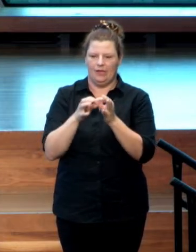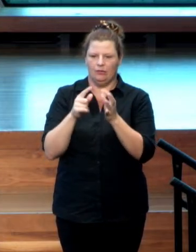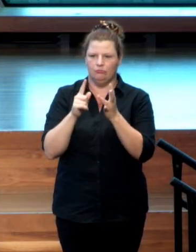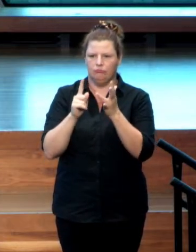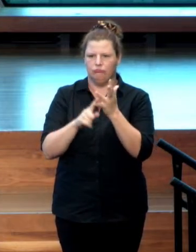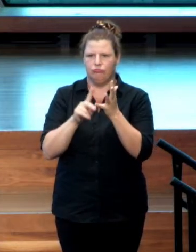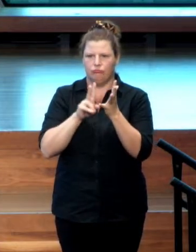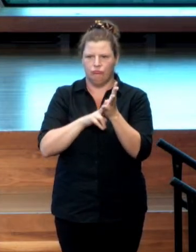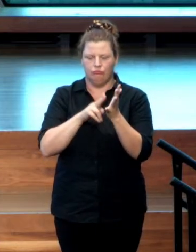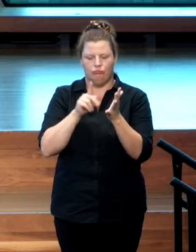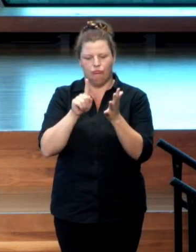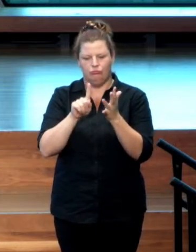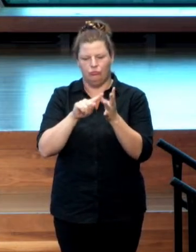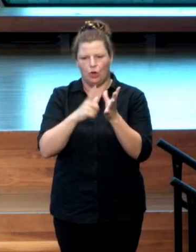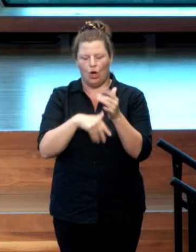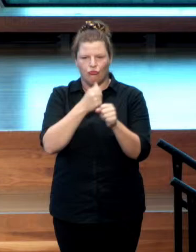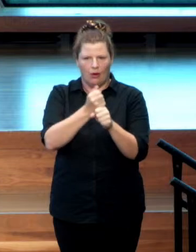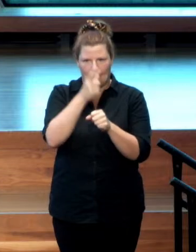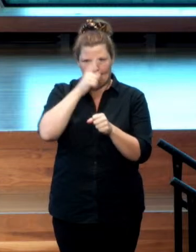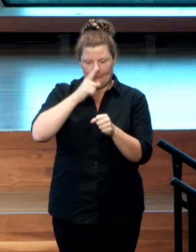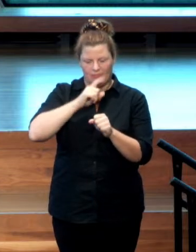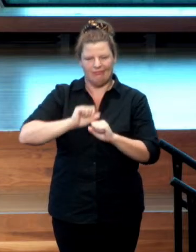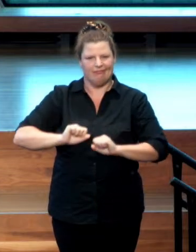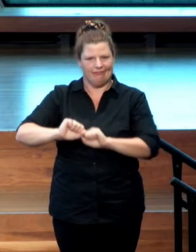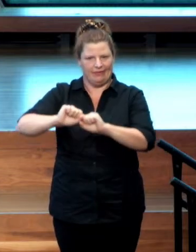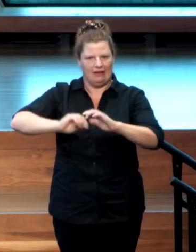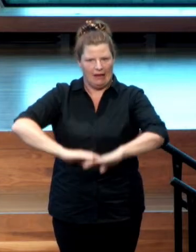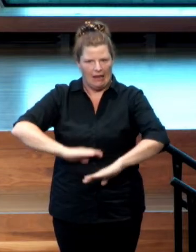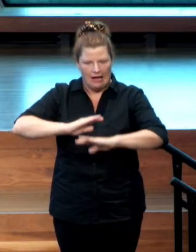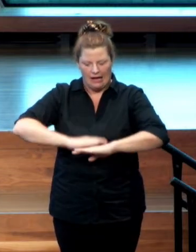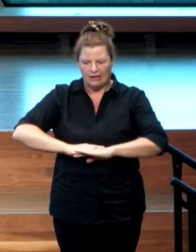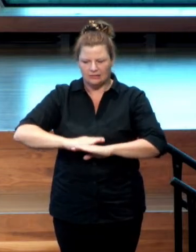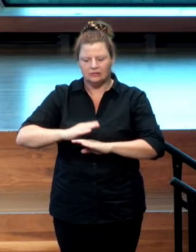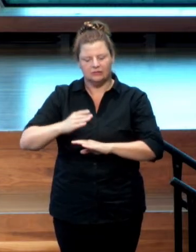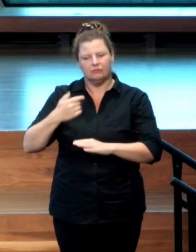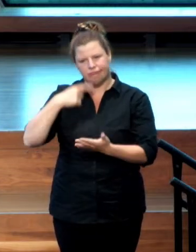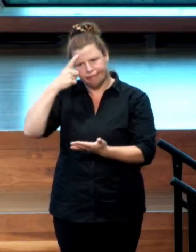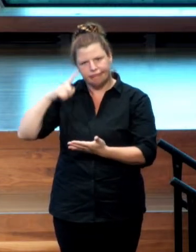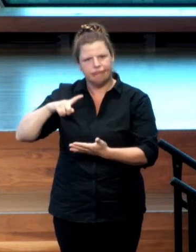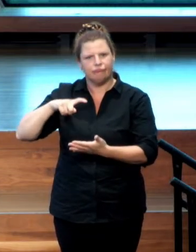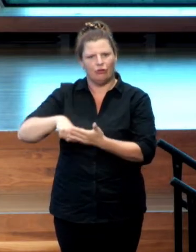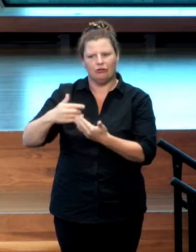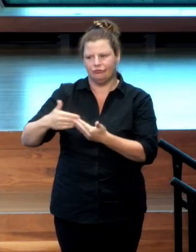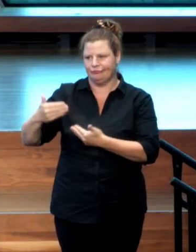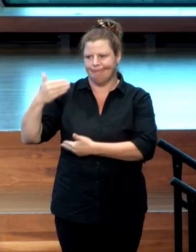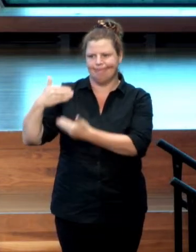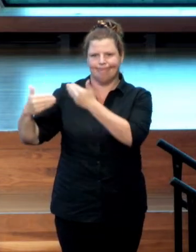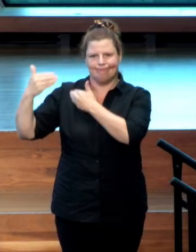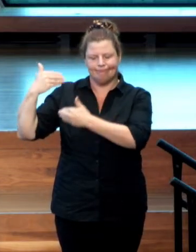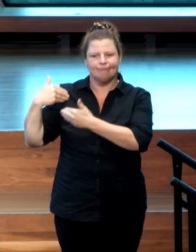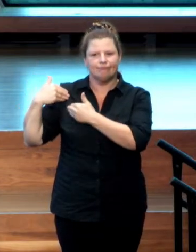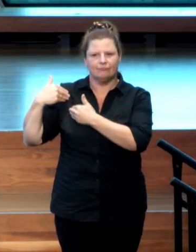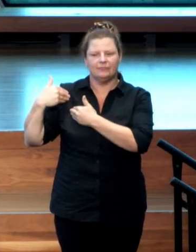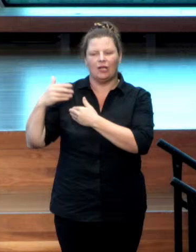my respects to their stories and their elders, as well as all First Nations people listening and here tonight.